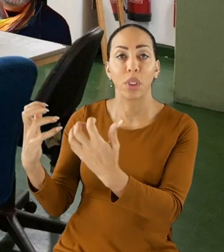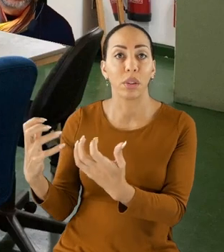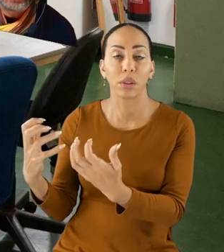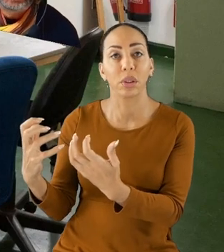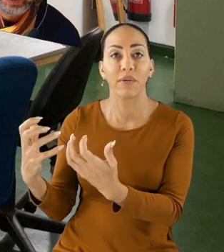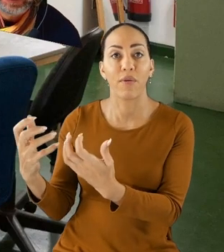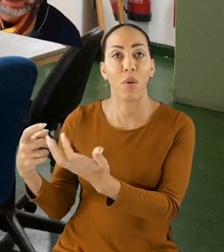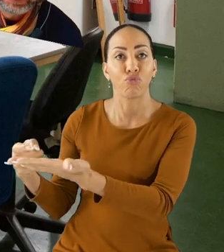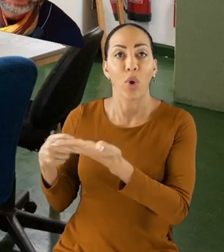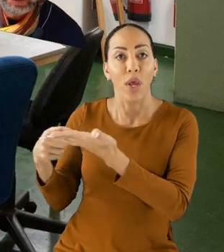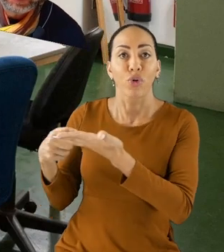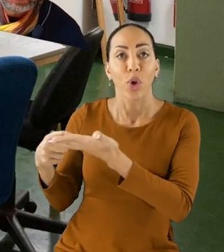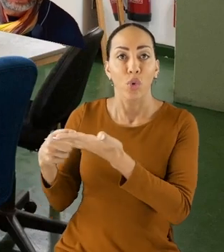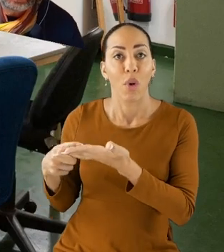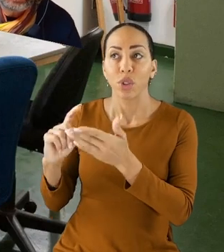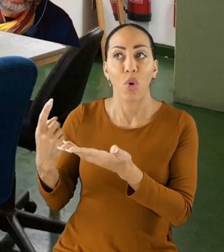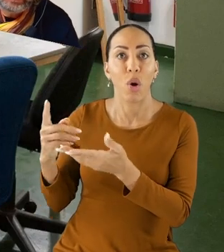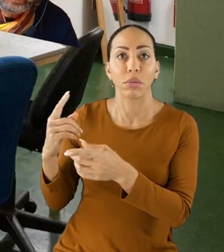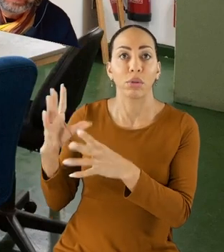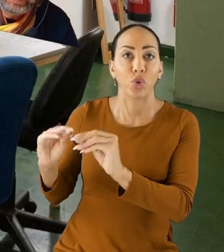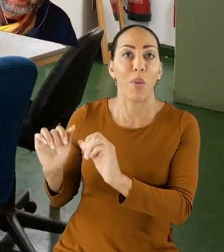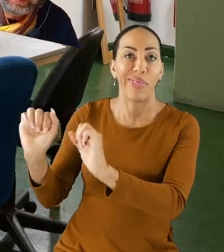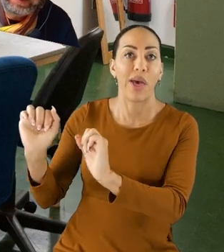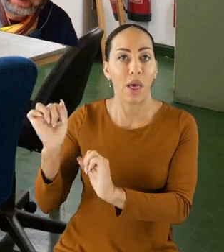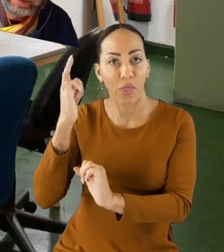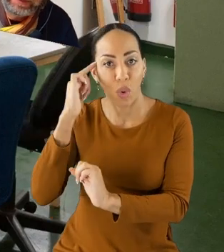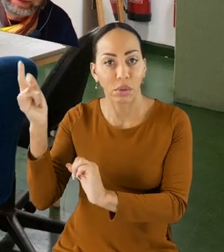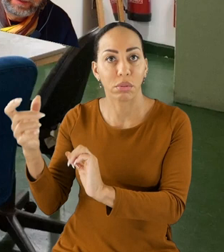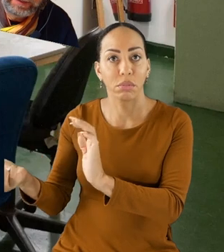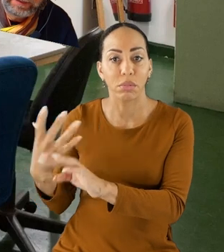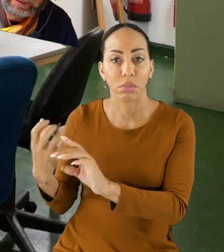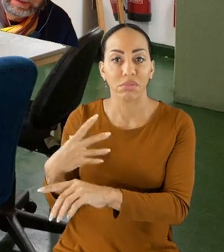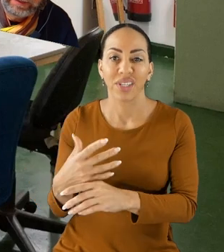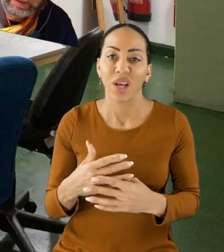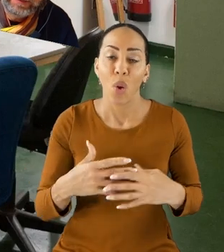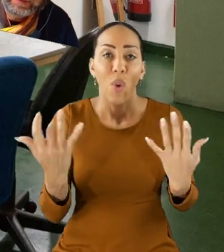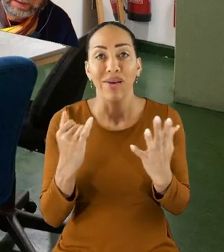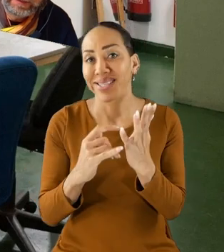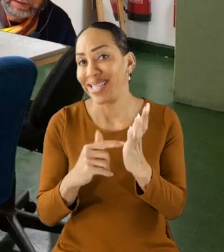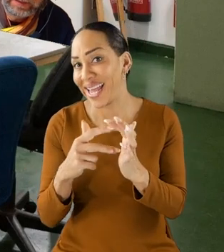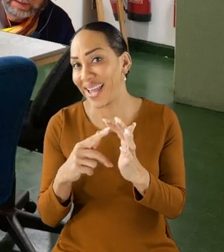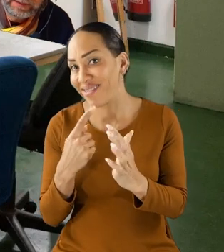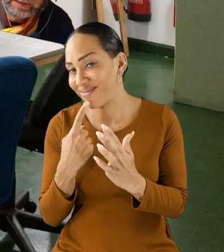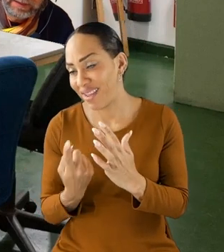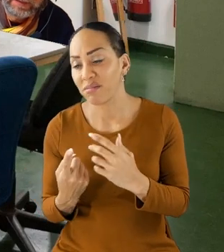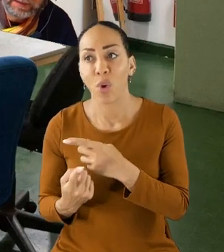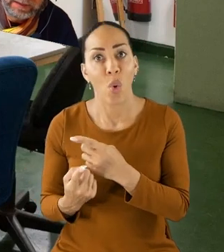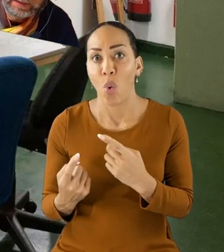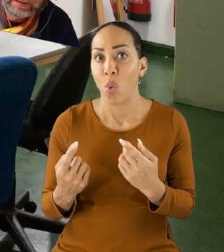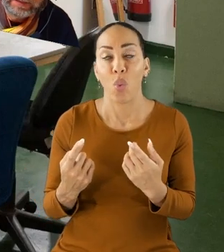ahead. No, I was just going to say, actually, we sort of rehearsed and were very ready for those kind of